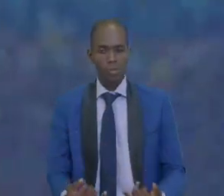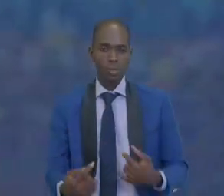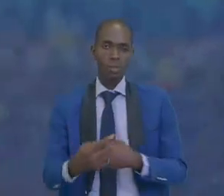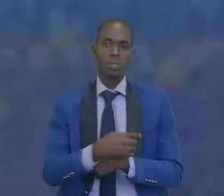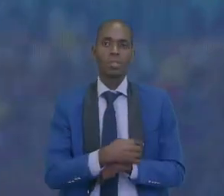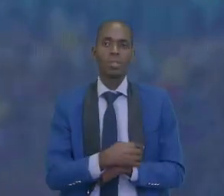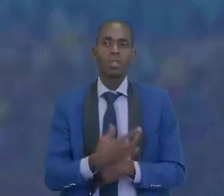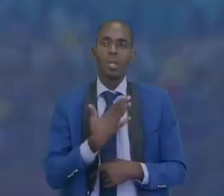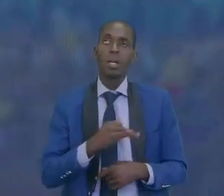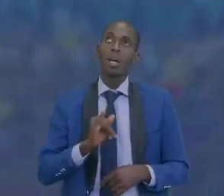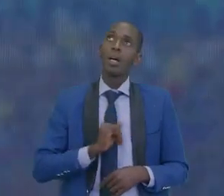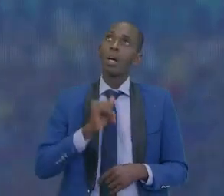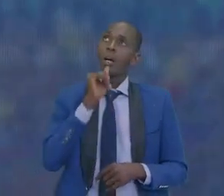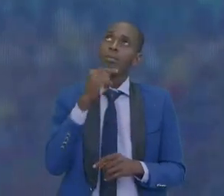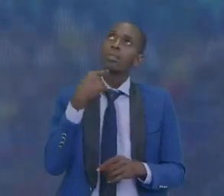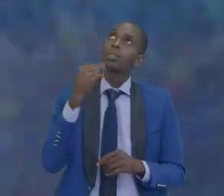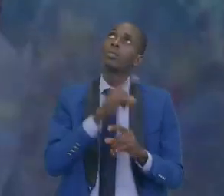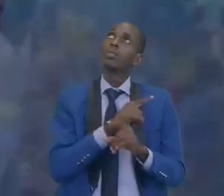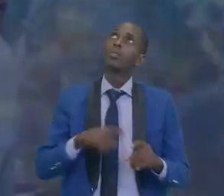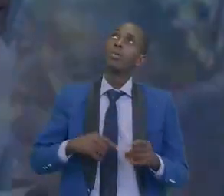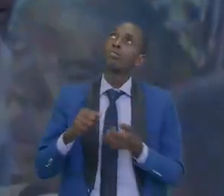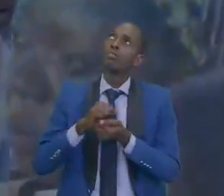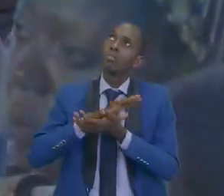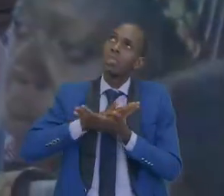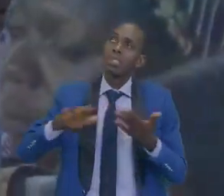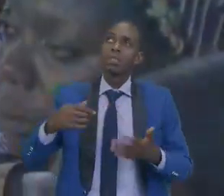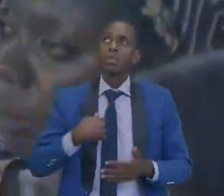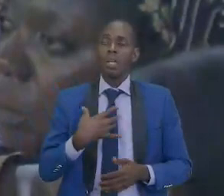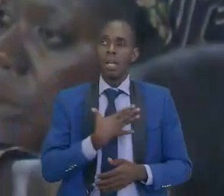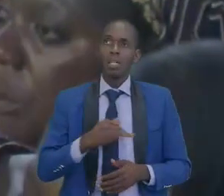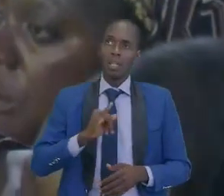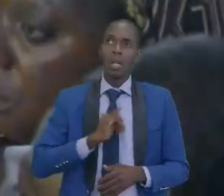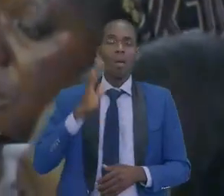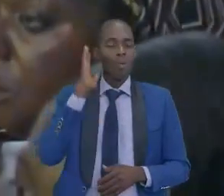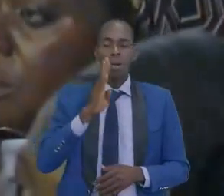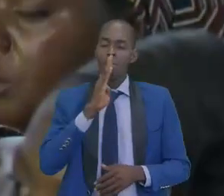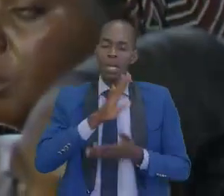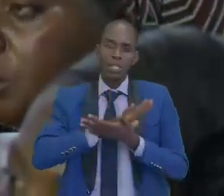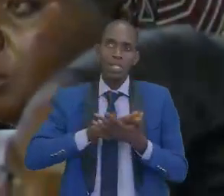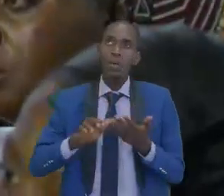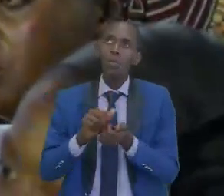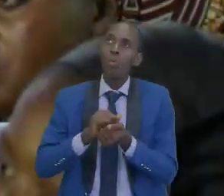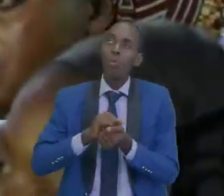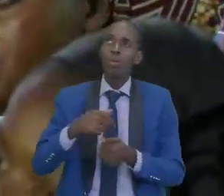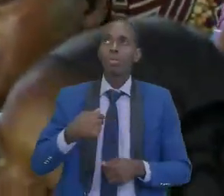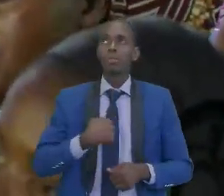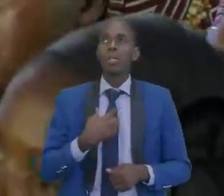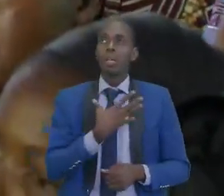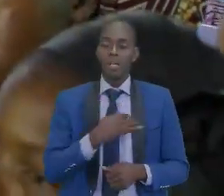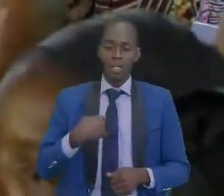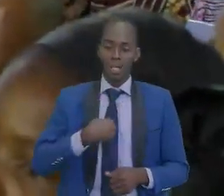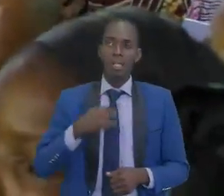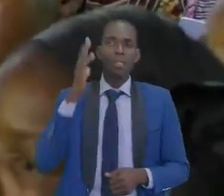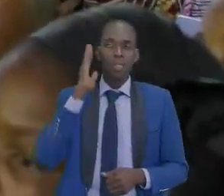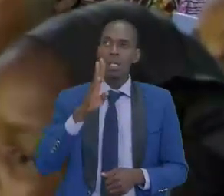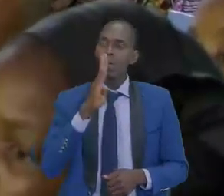And I'm saying, purge me, and I shall be clean. Wash me, and I shall be whiter